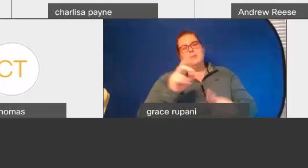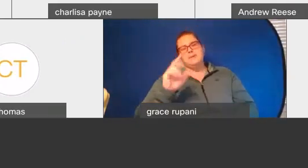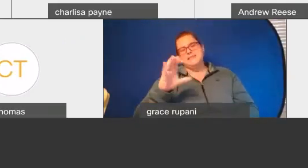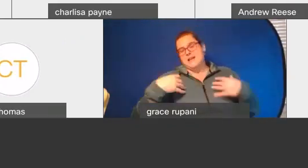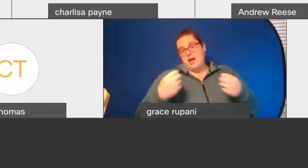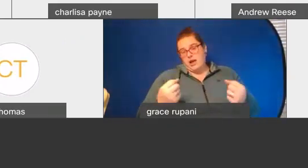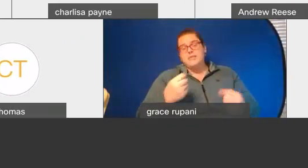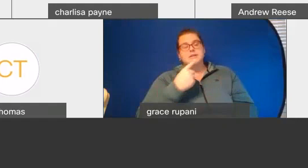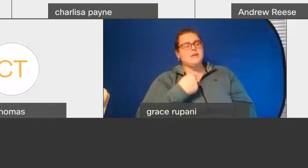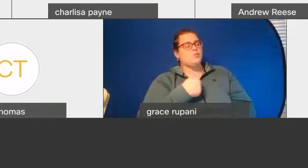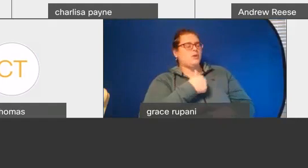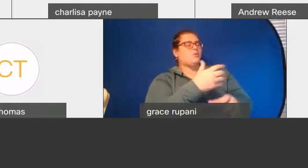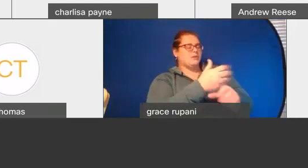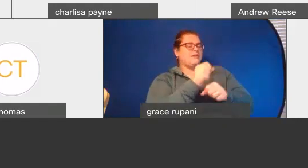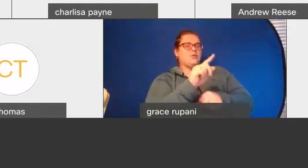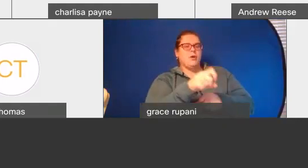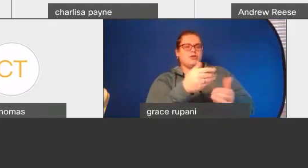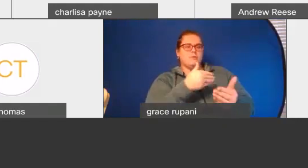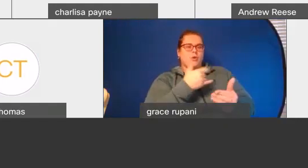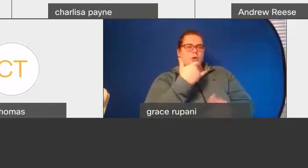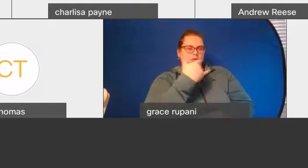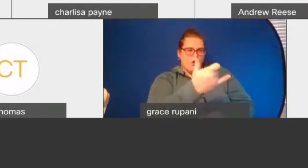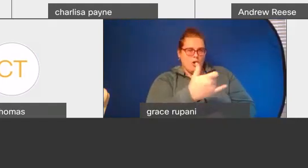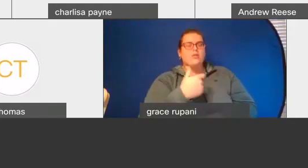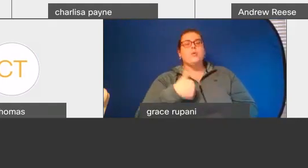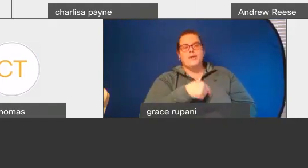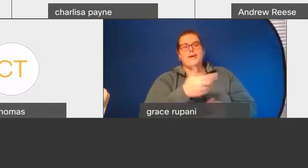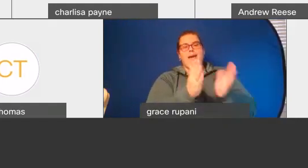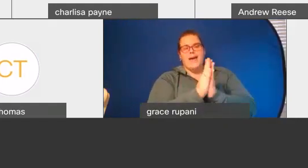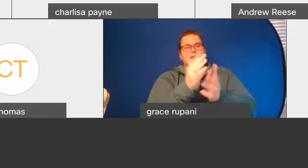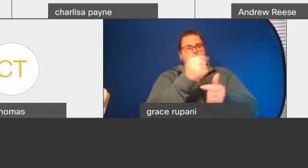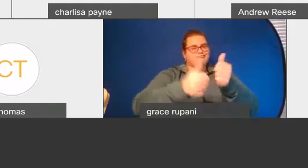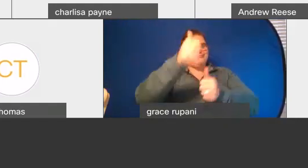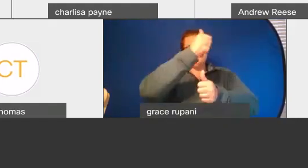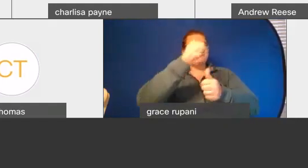We brought this up to our leadership. We are going to,